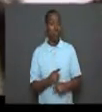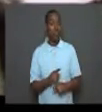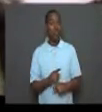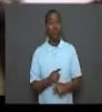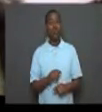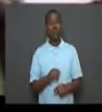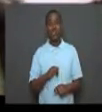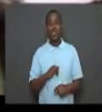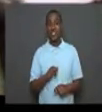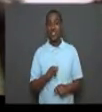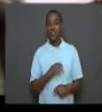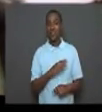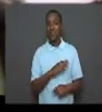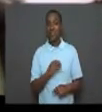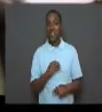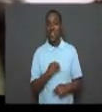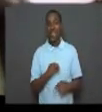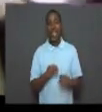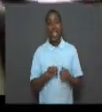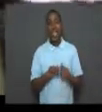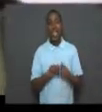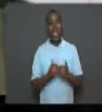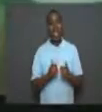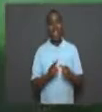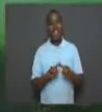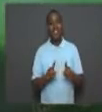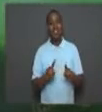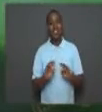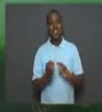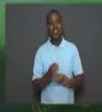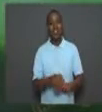same and how they are different.